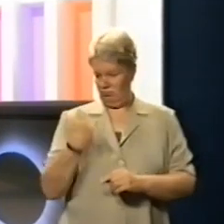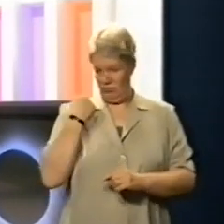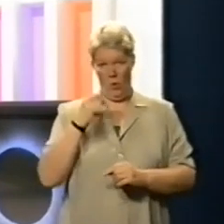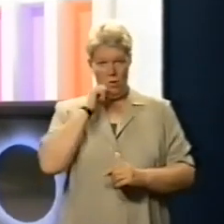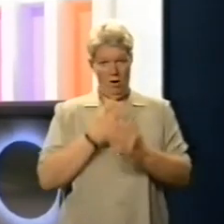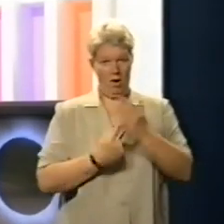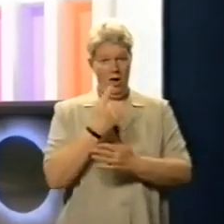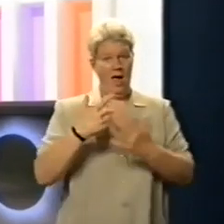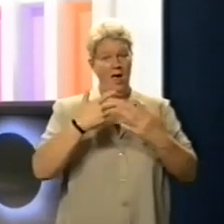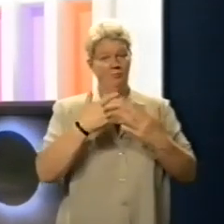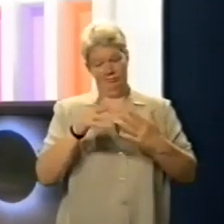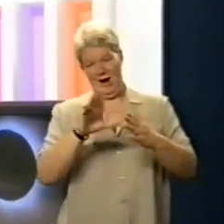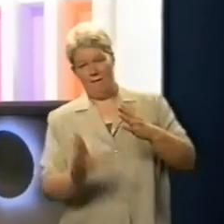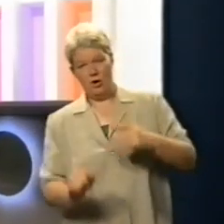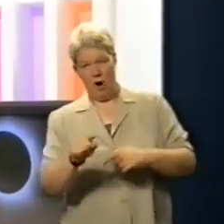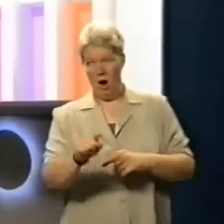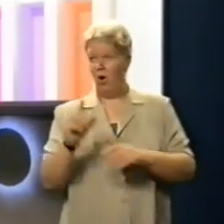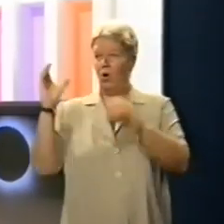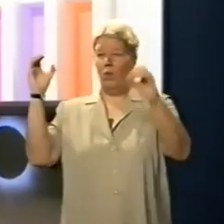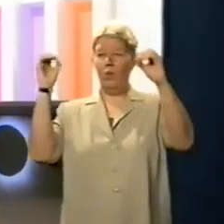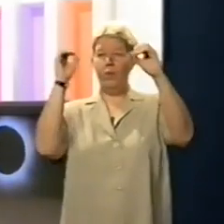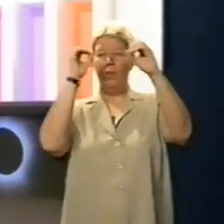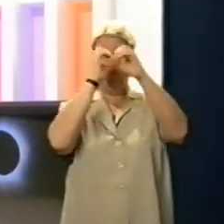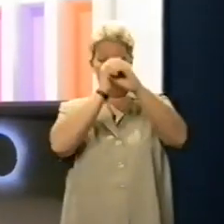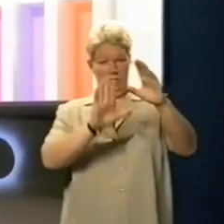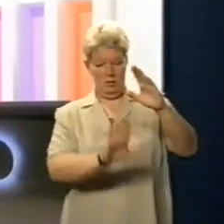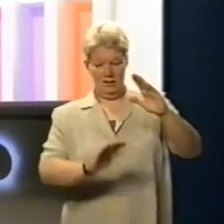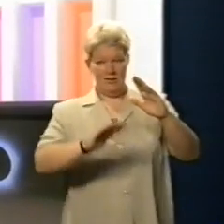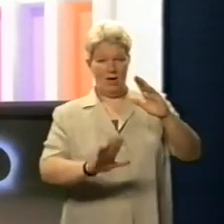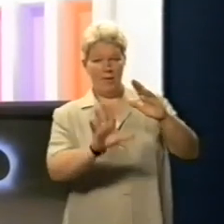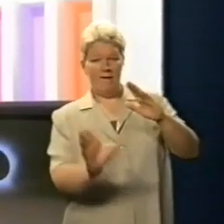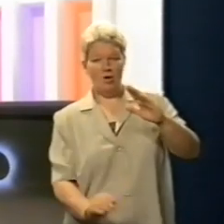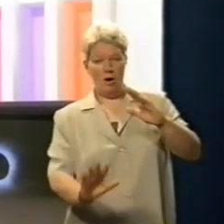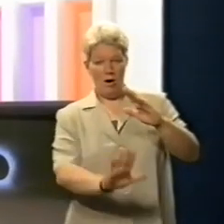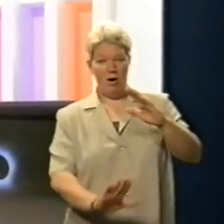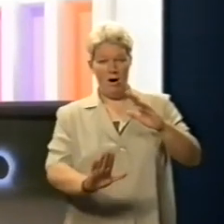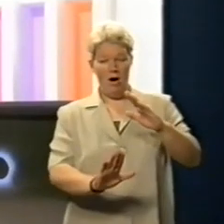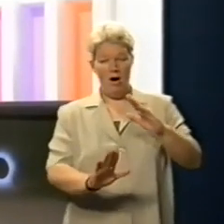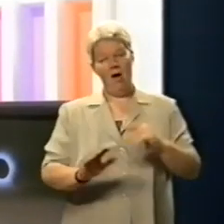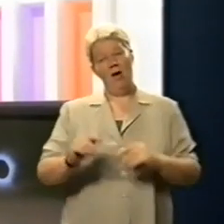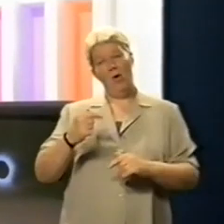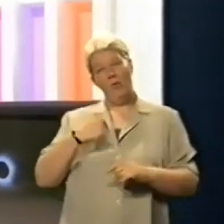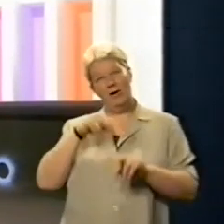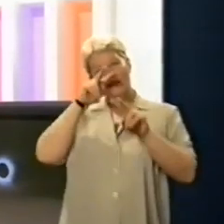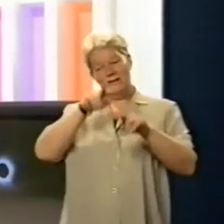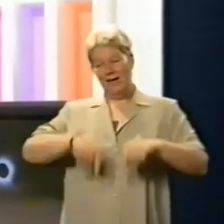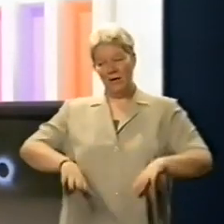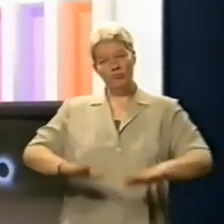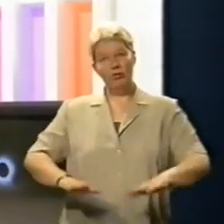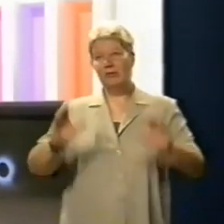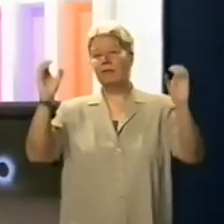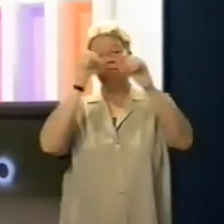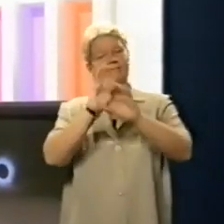time, the moon's shadow will be skimming across the southern part of Africa. So, sadly, we won't be able to see any of it here, but BBC Online will